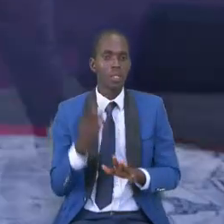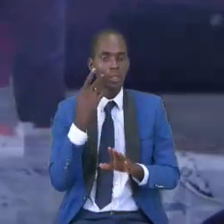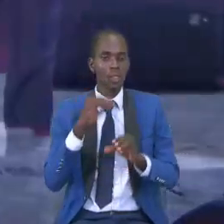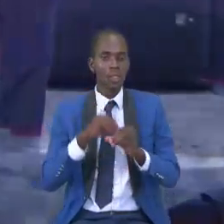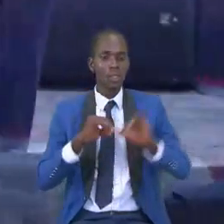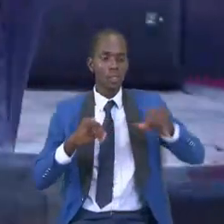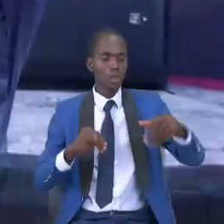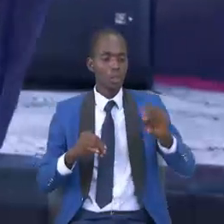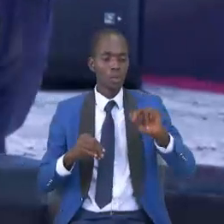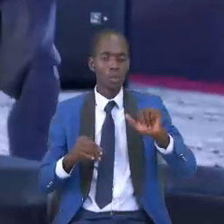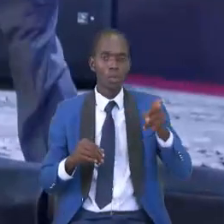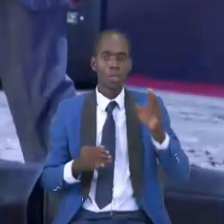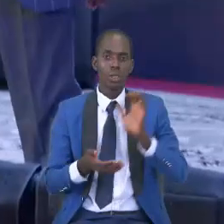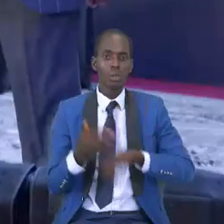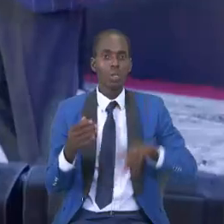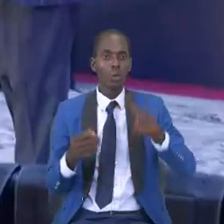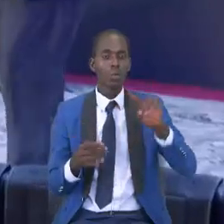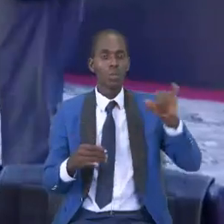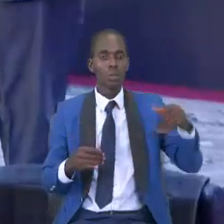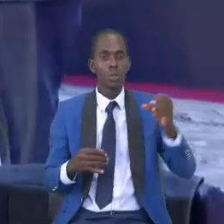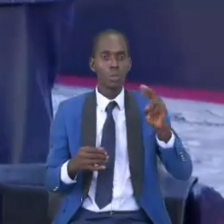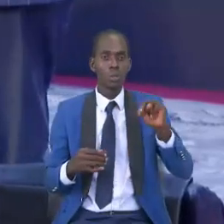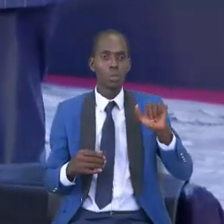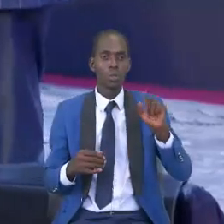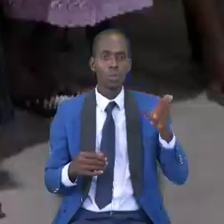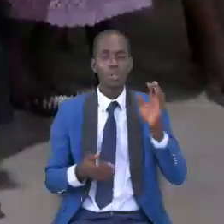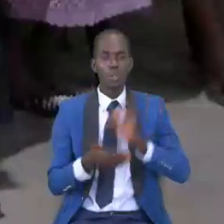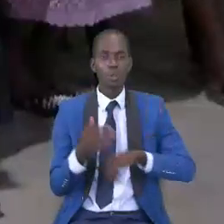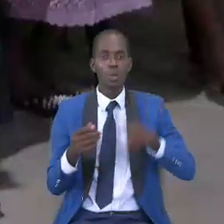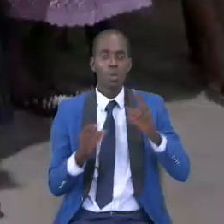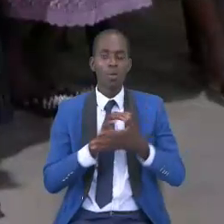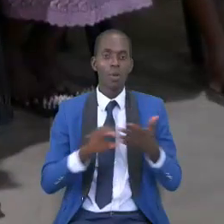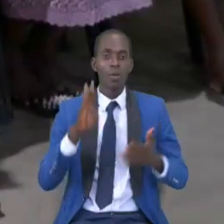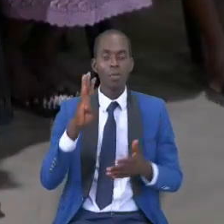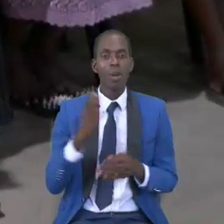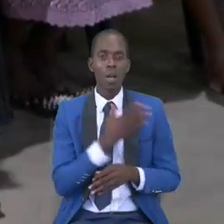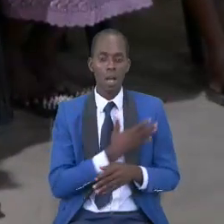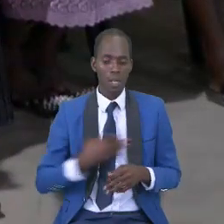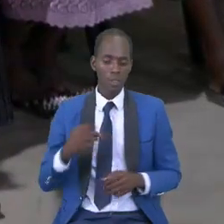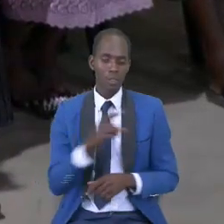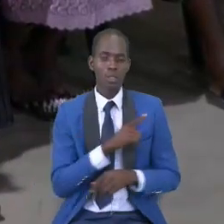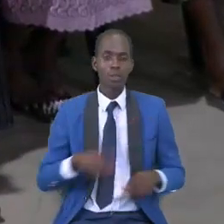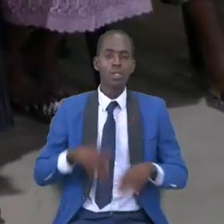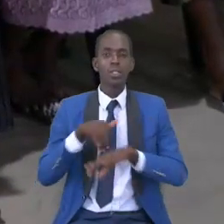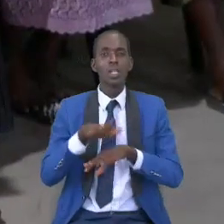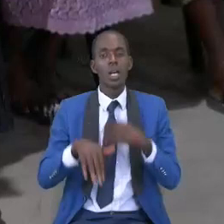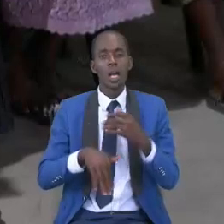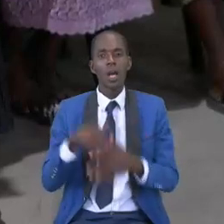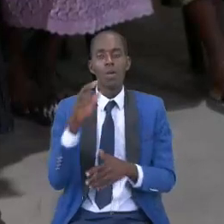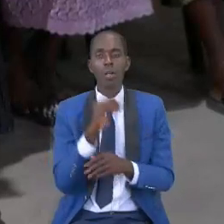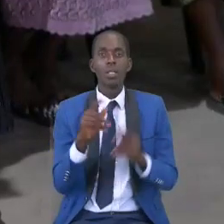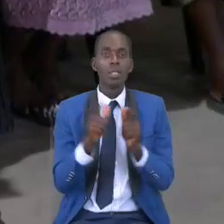from verse 4 there. In Jonah chapter 1 verse 4. And the Lord sent out a